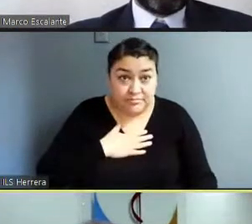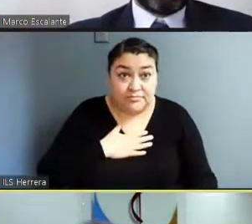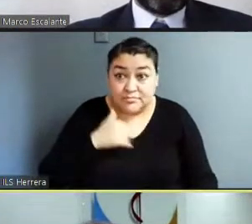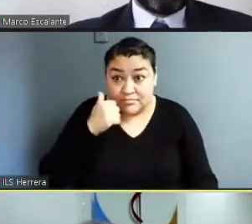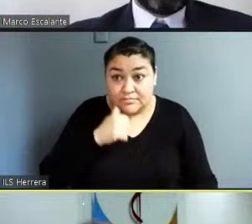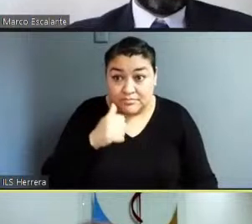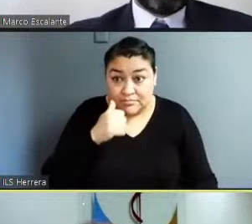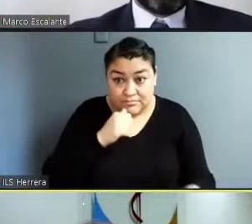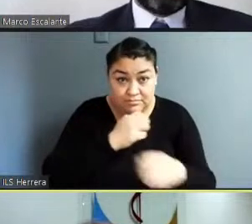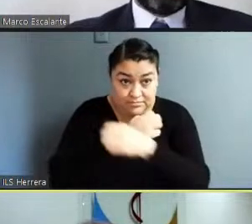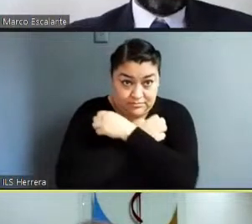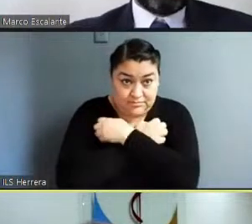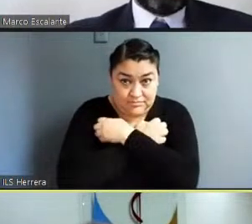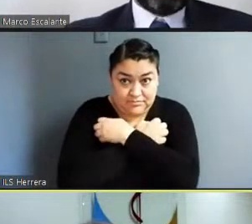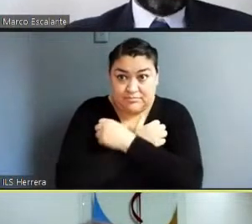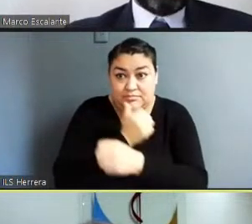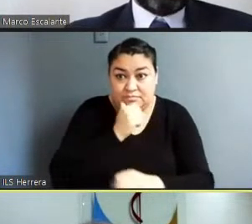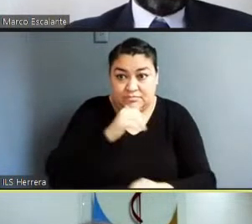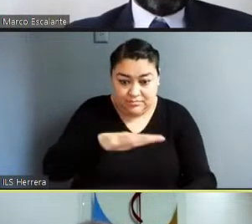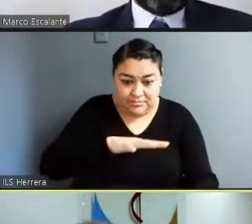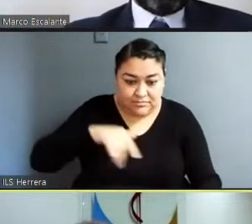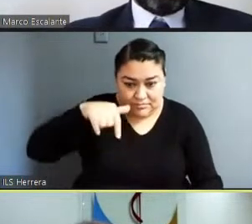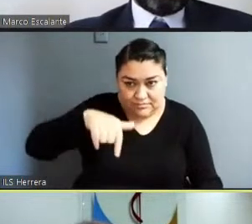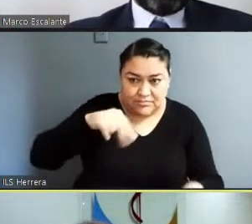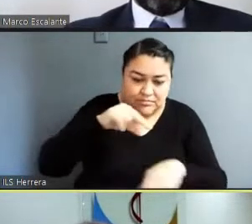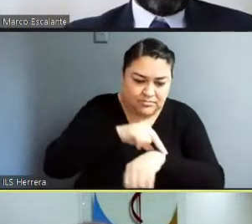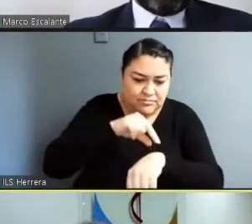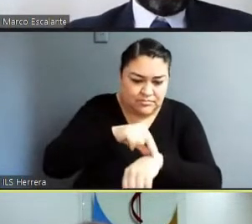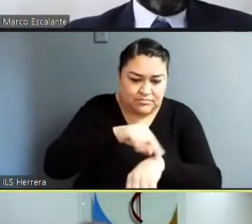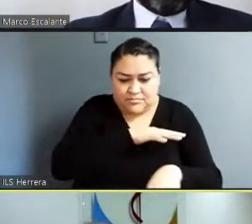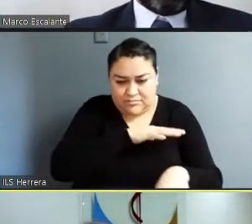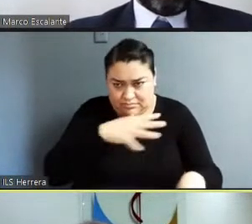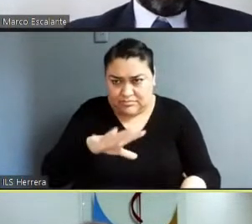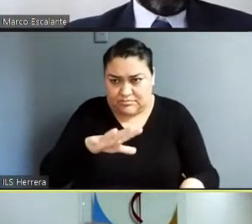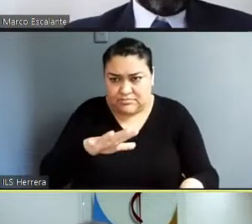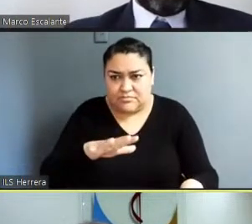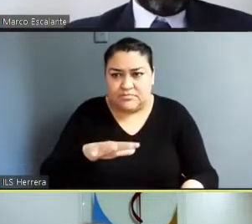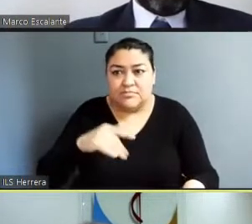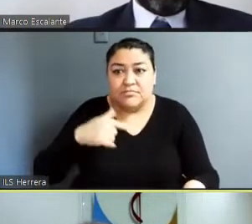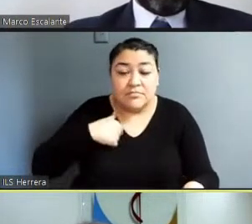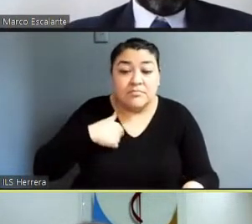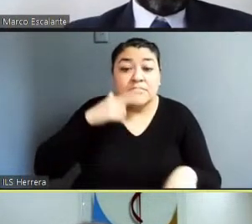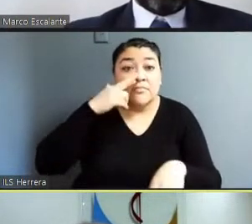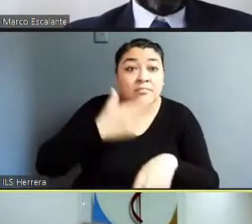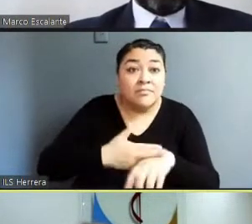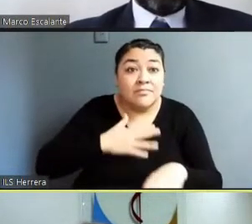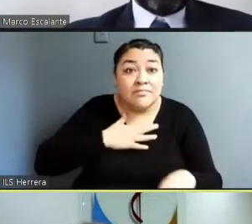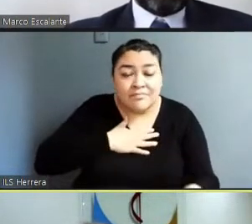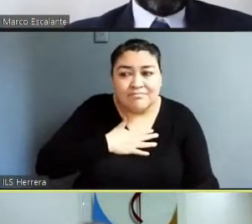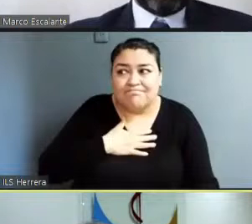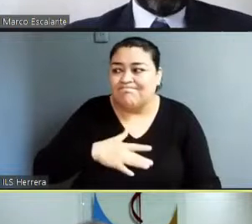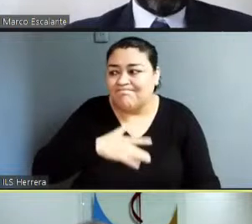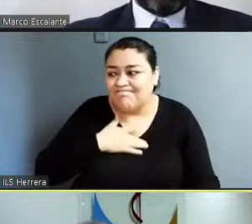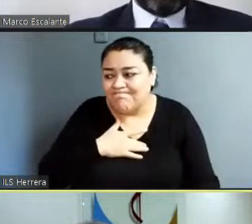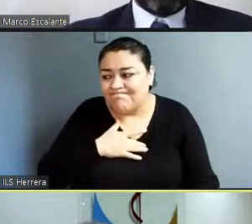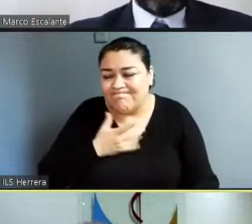As the major provider for continuing medical education for general practitioners in the country, we are much